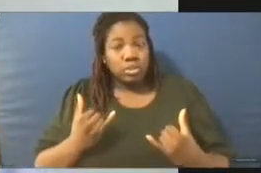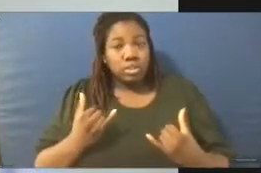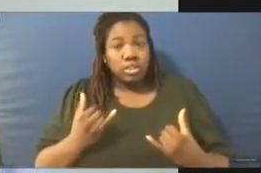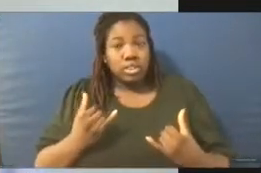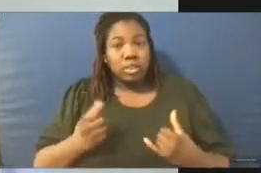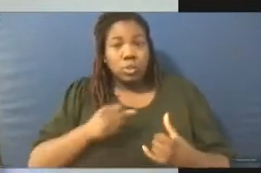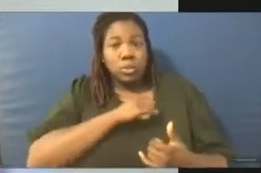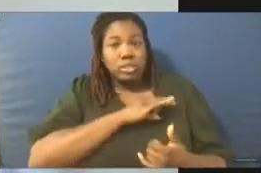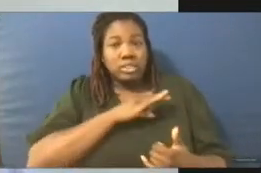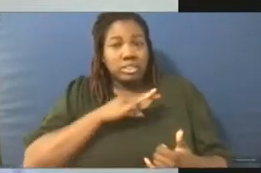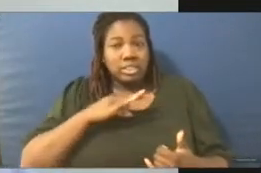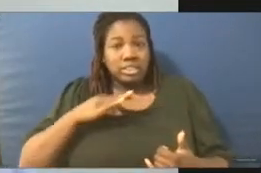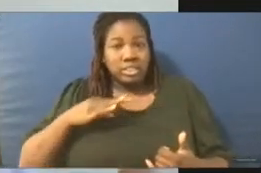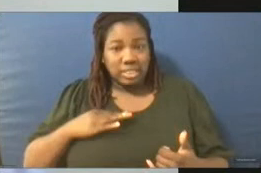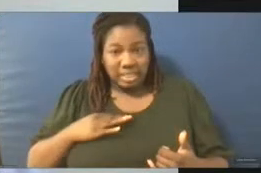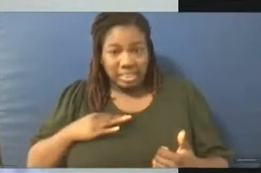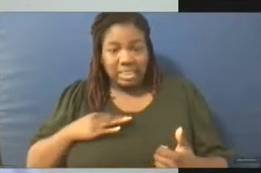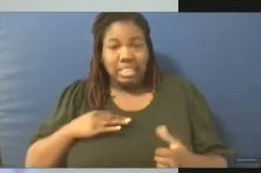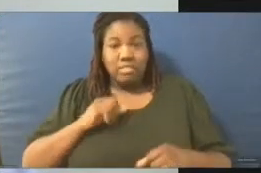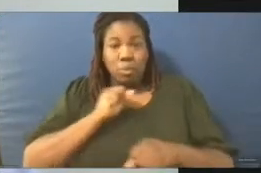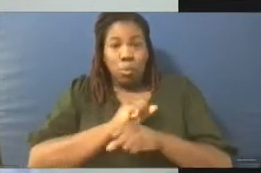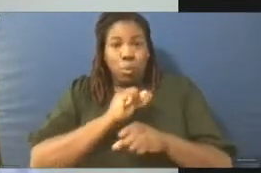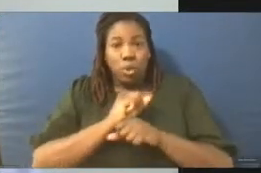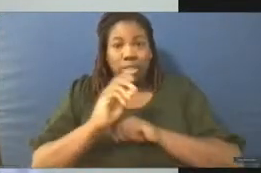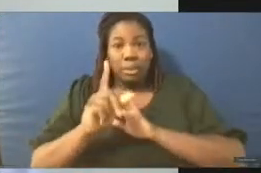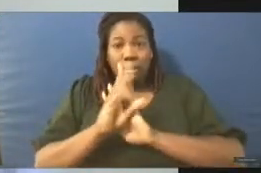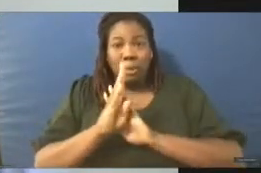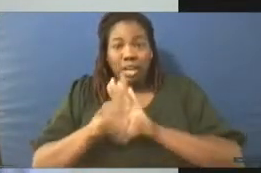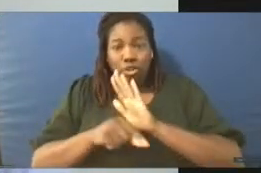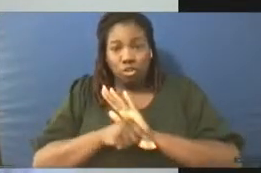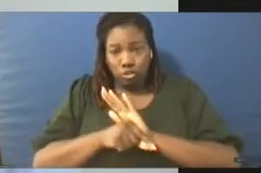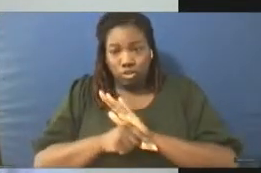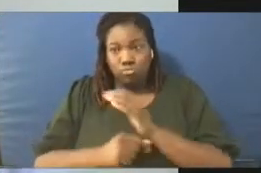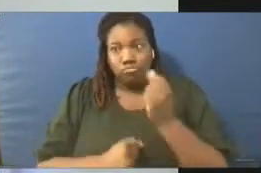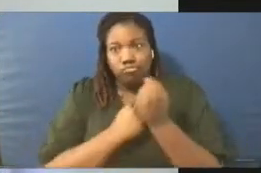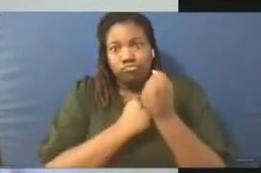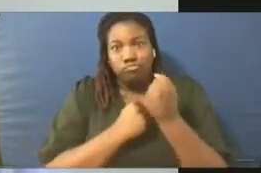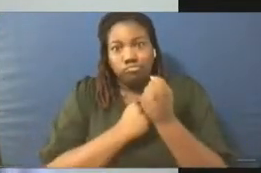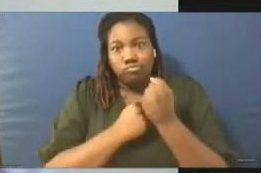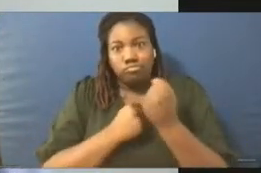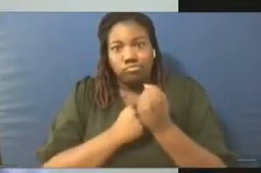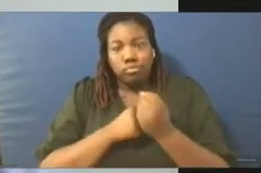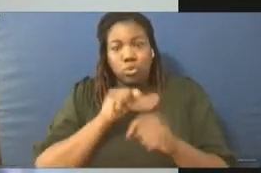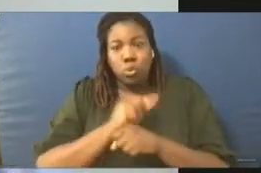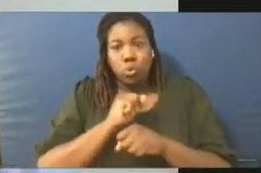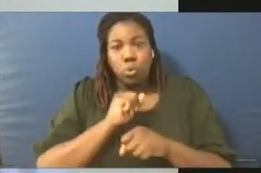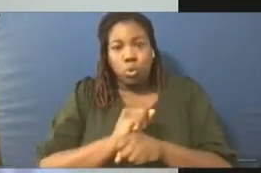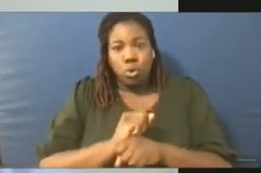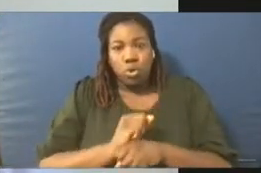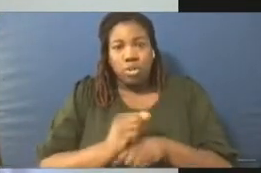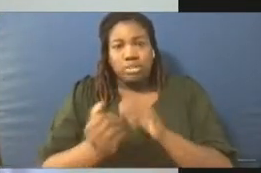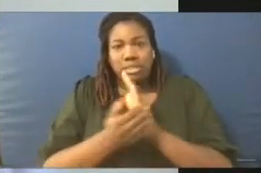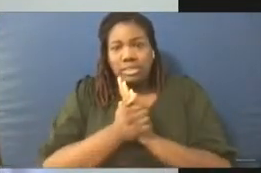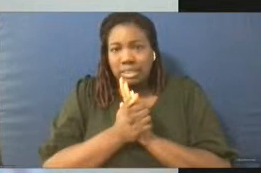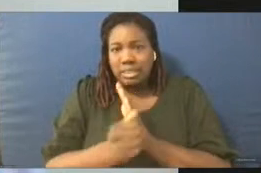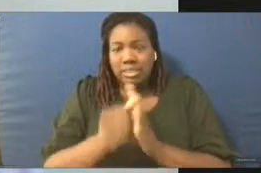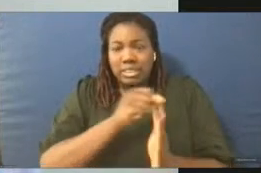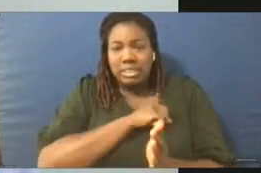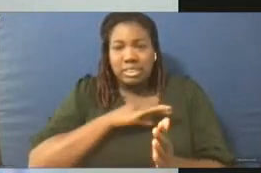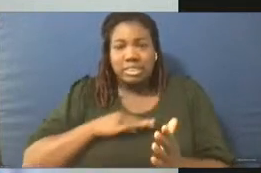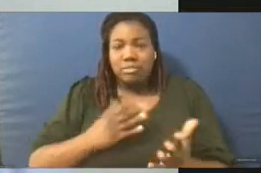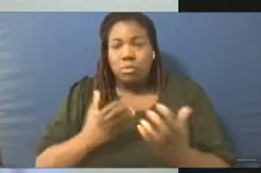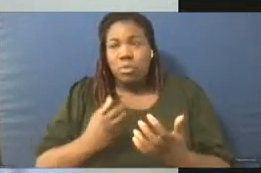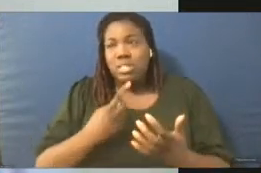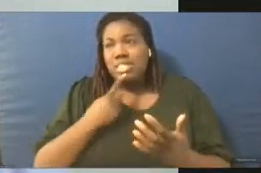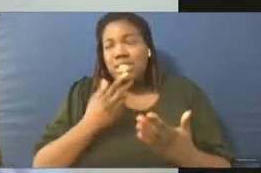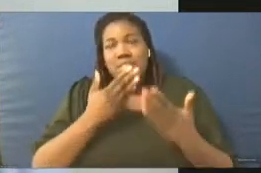staff behind the scene backing up this work. And these great talents of staff, I just wanted to say thank